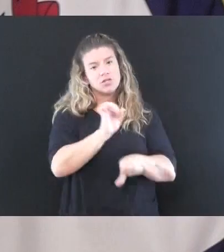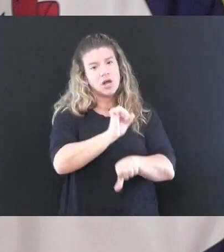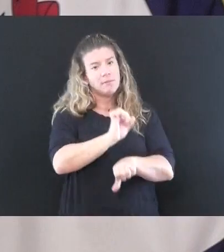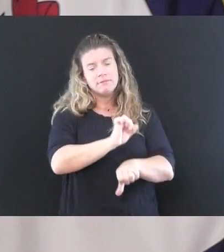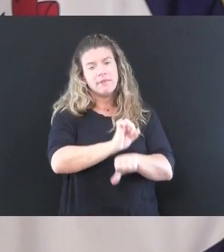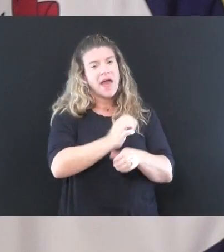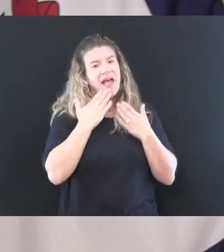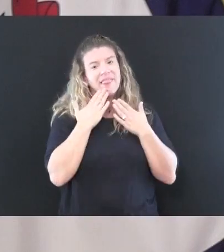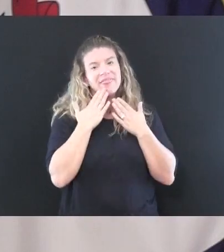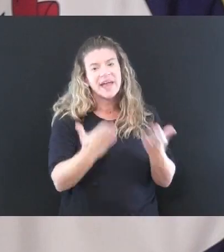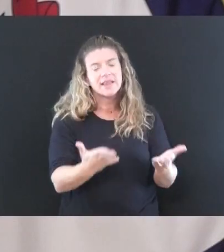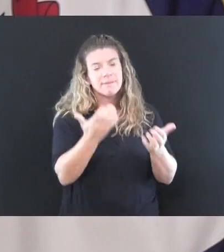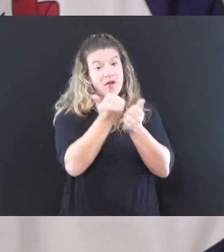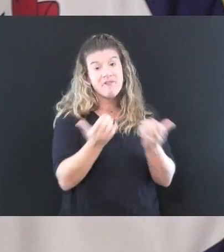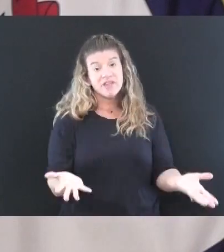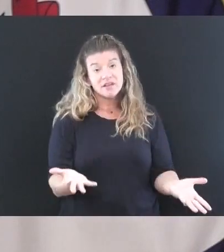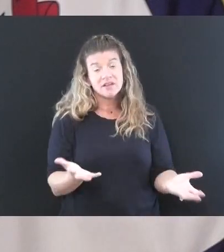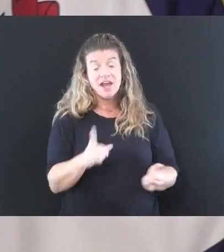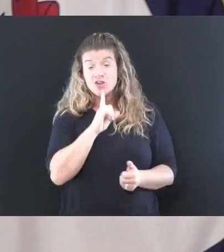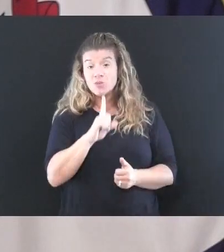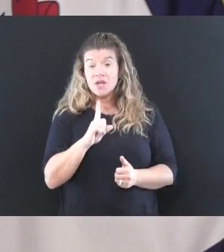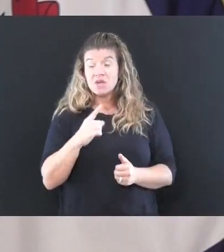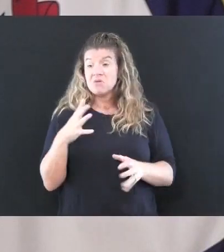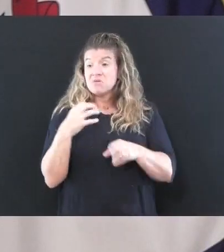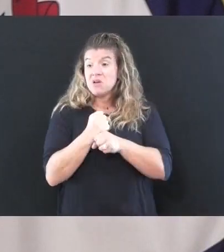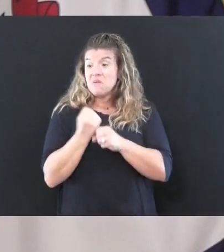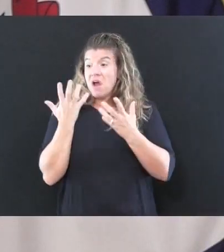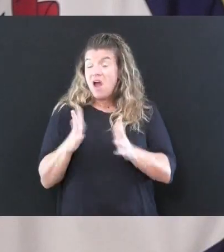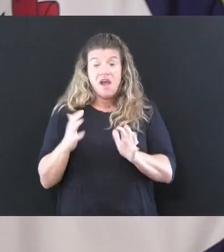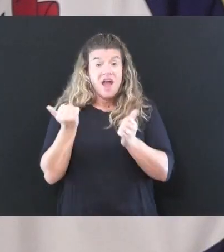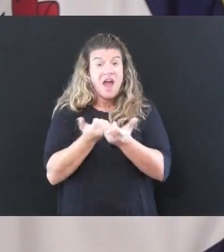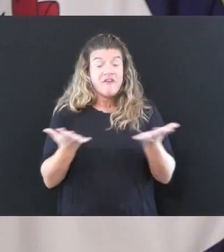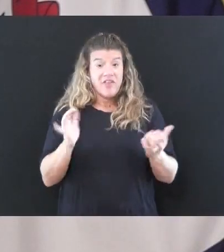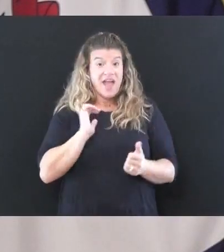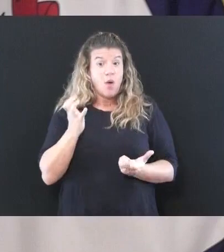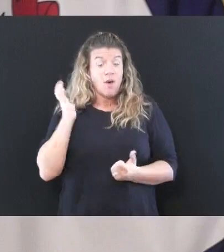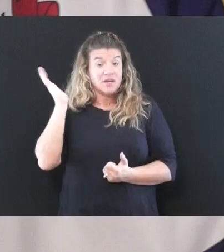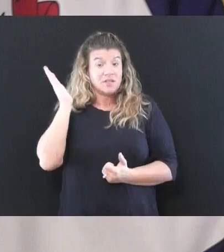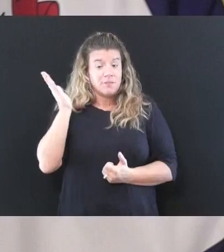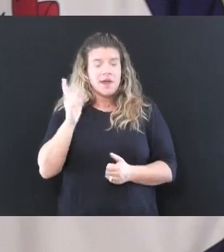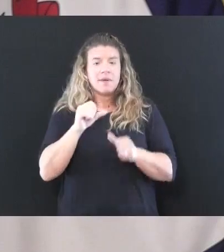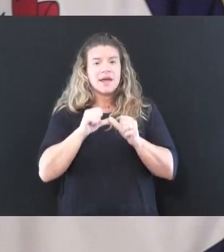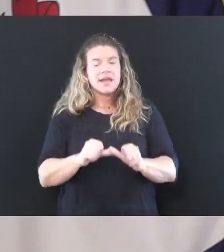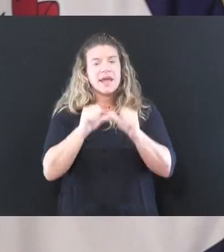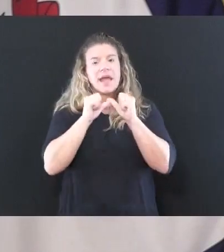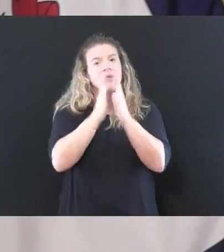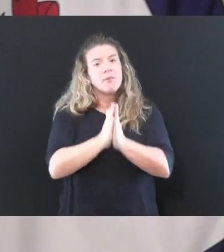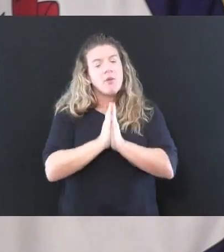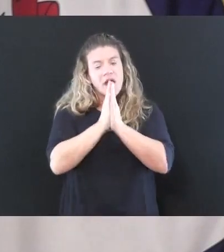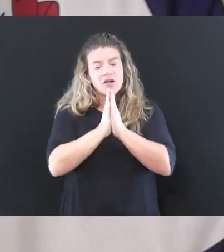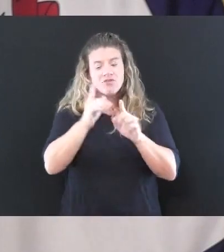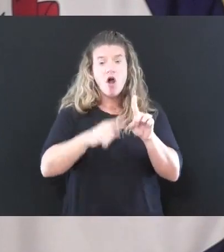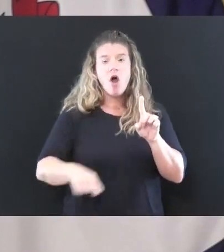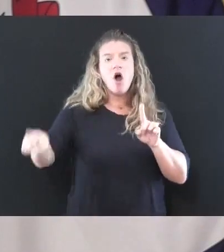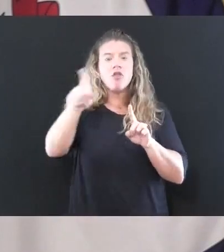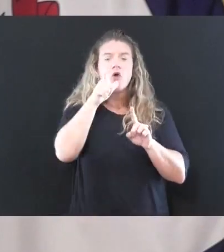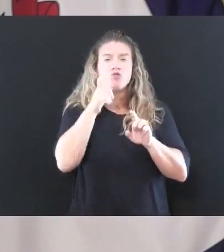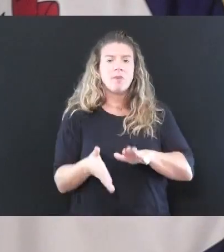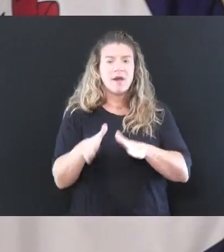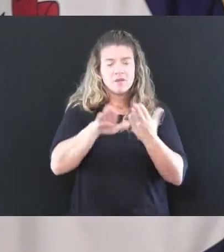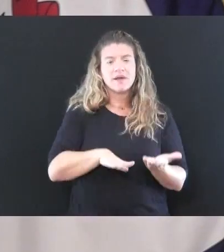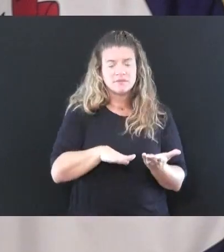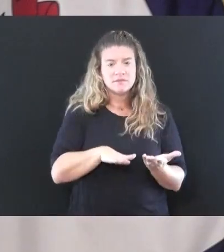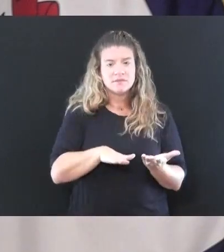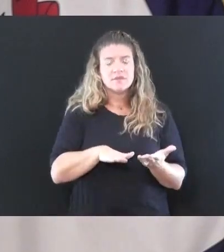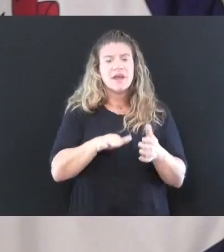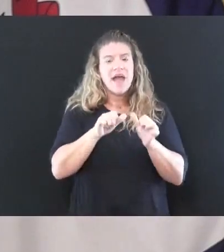heart. That's really all I've got, but keep all those in your prayers we've lost, and keep